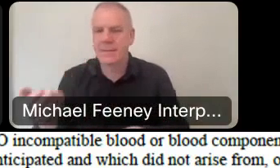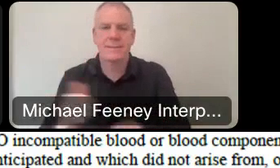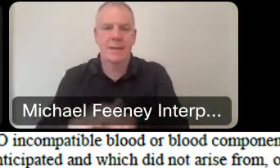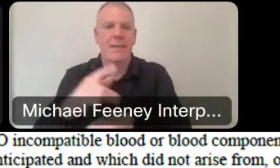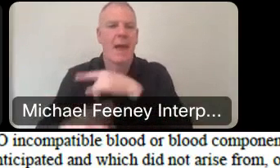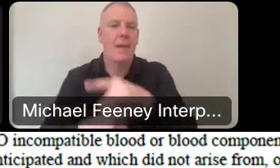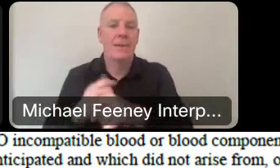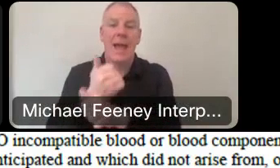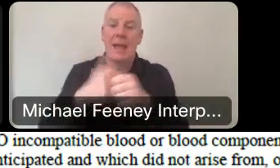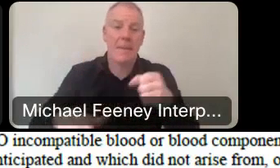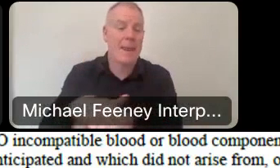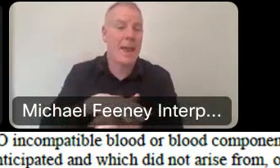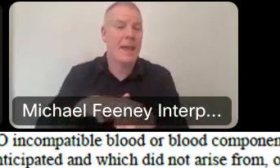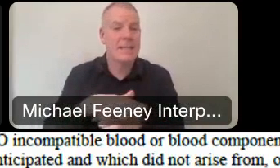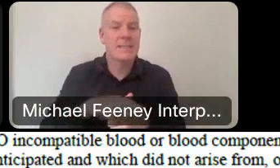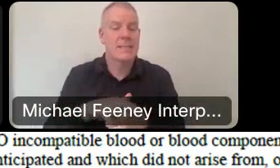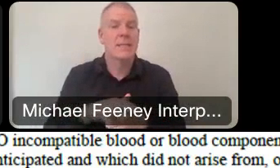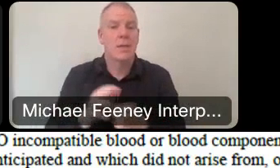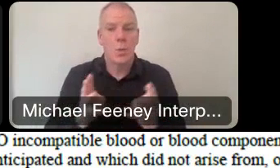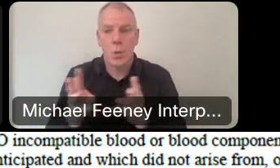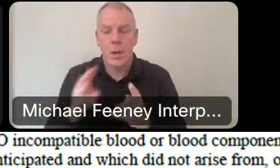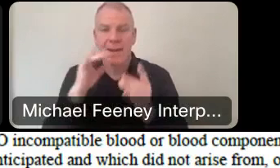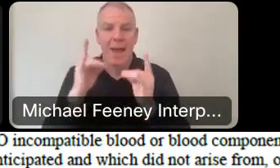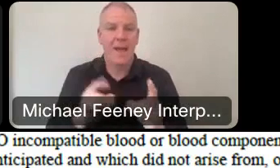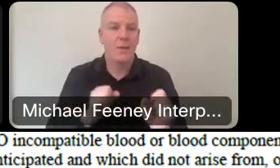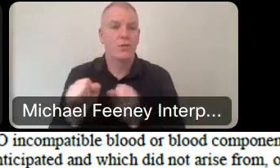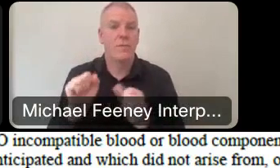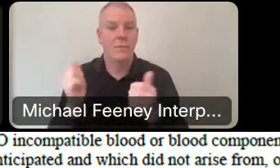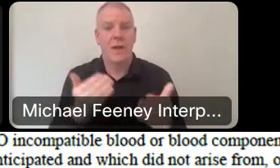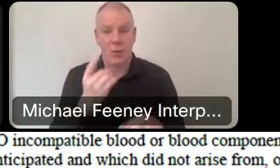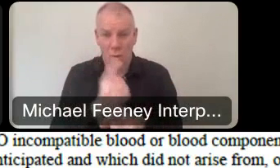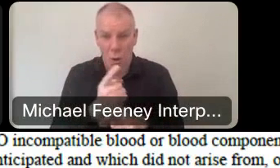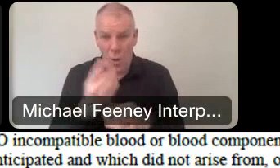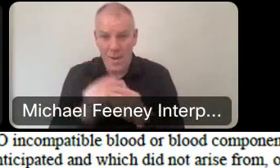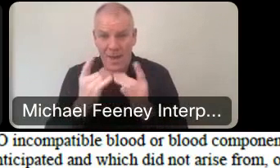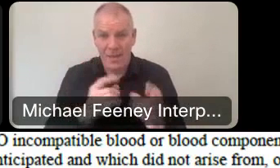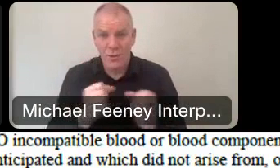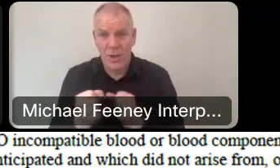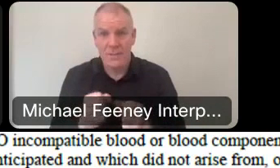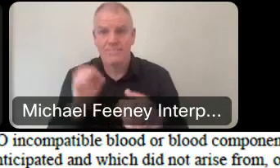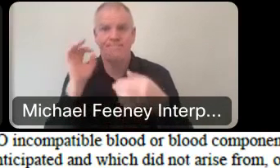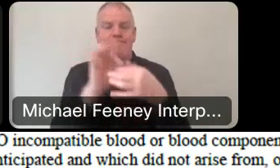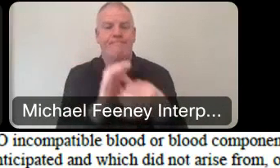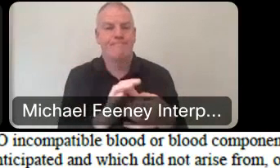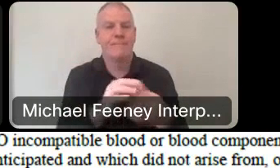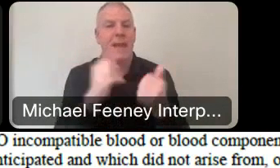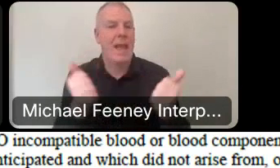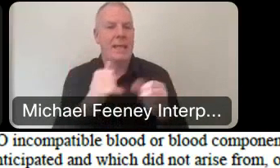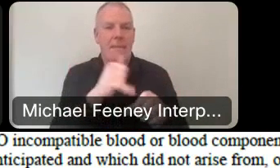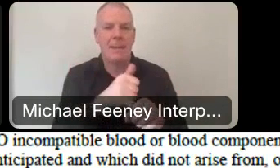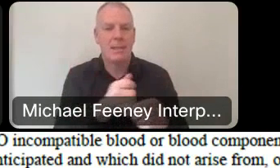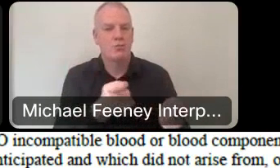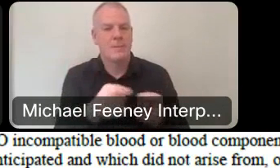occurring in any place or premises in which health service providers provide a health service that is directly to any medical